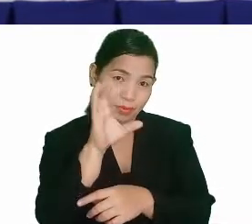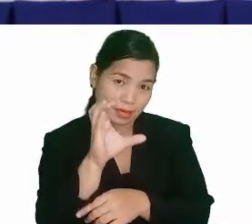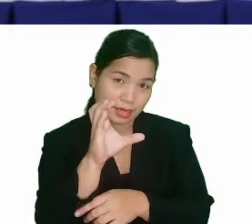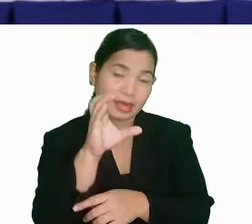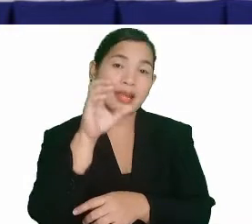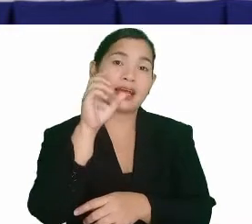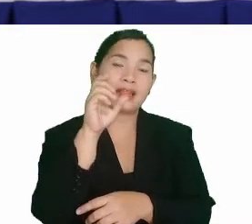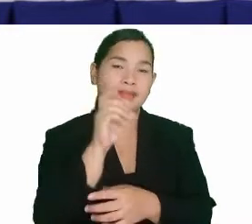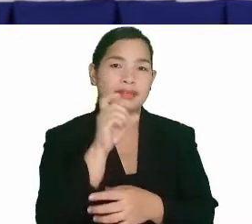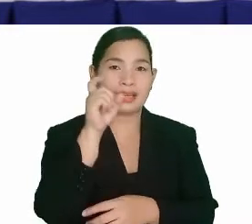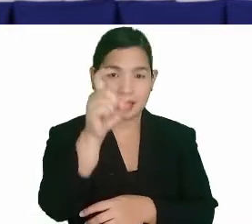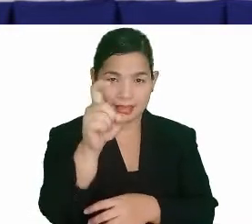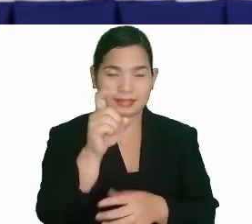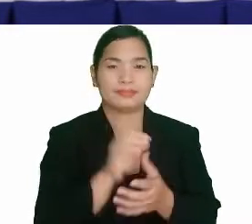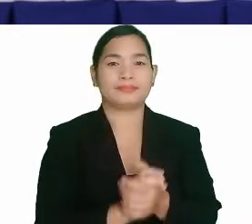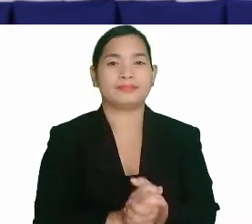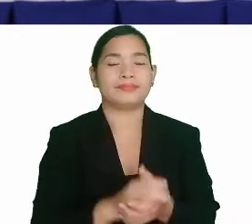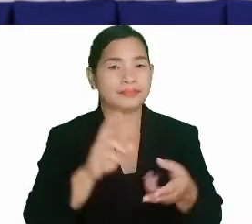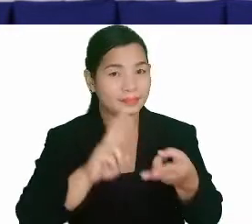Number 3.